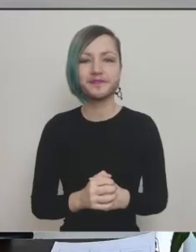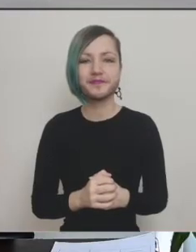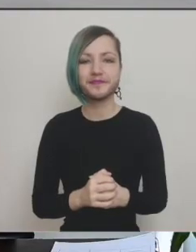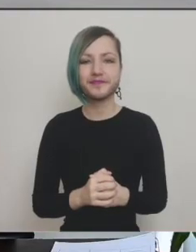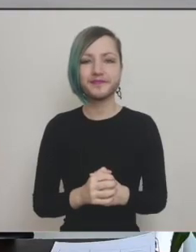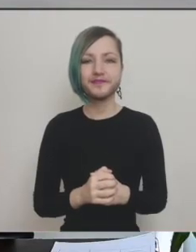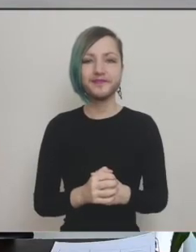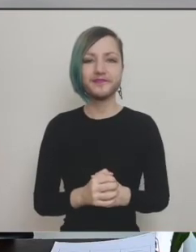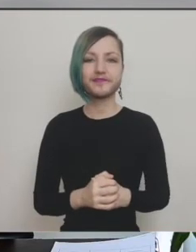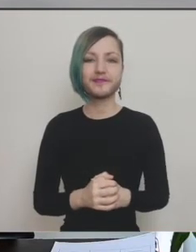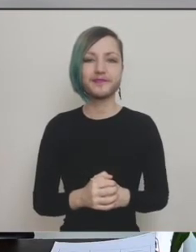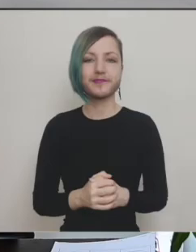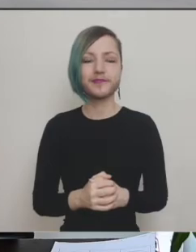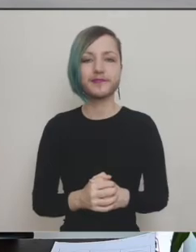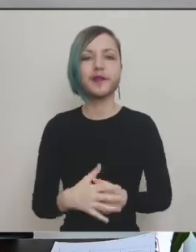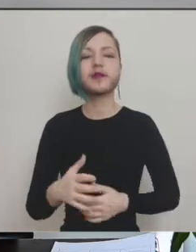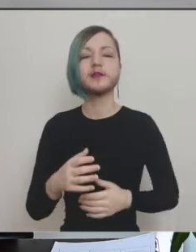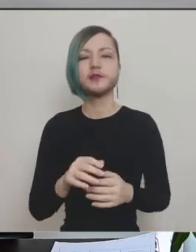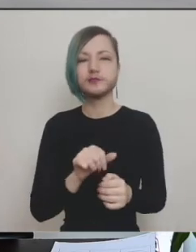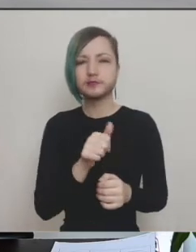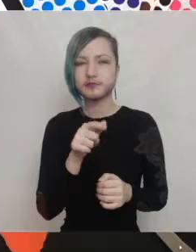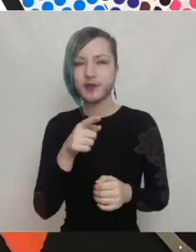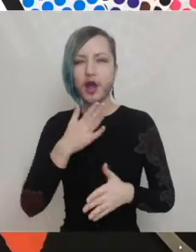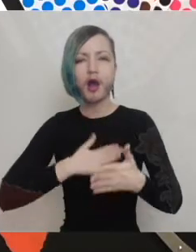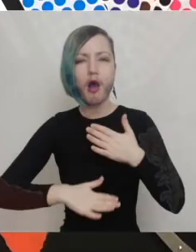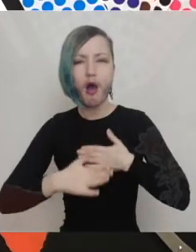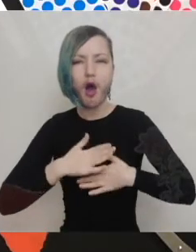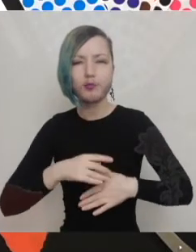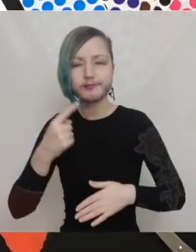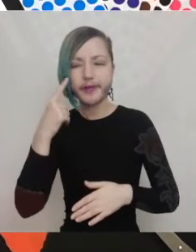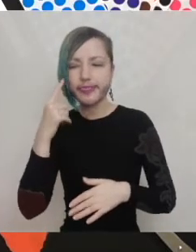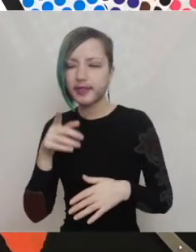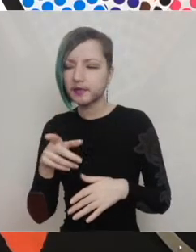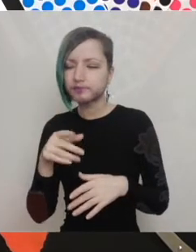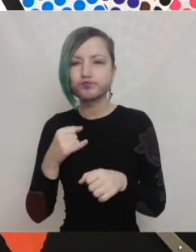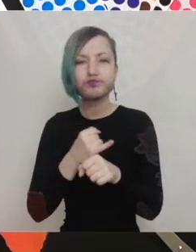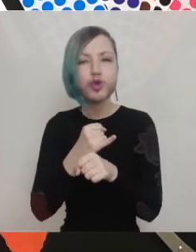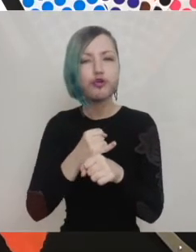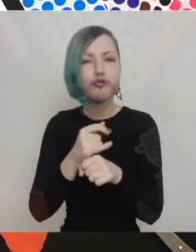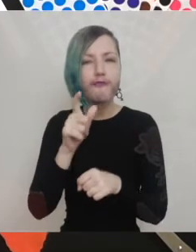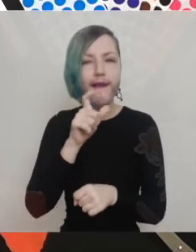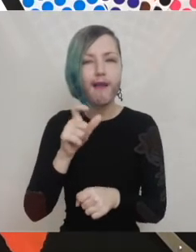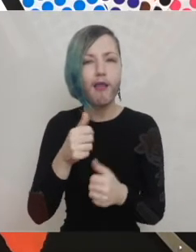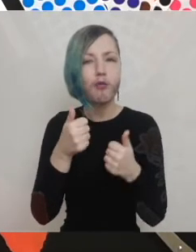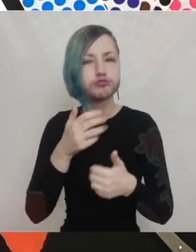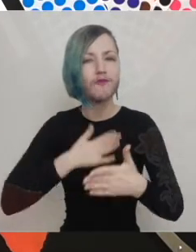And calm, quite like the grey for calm.